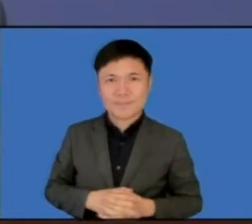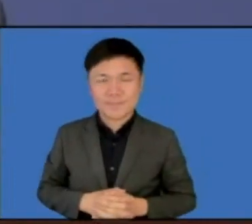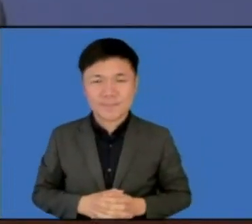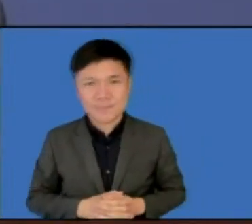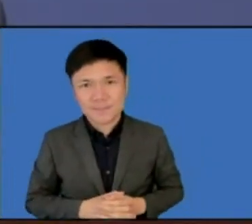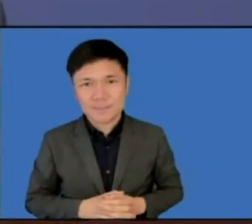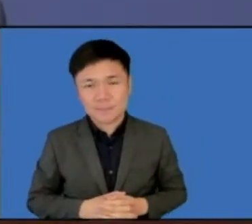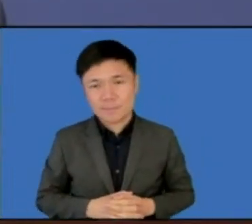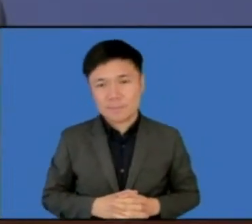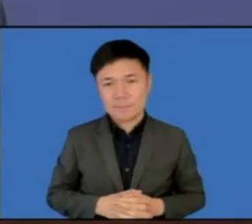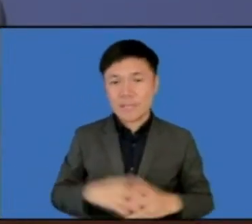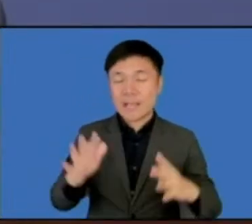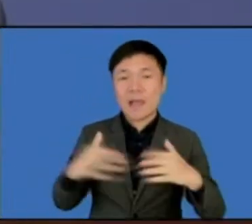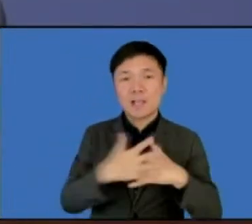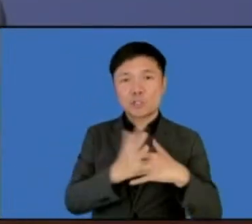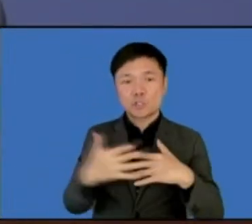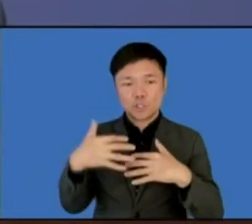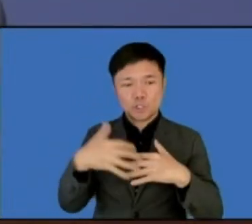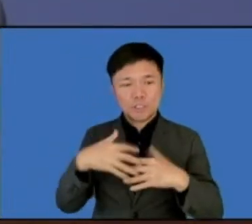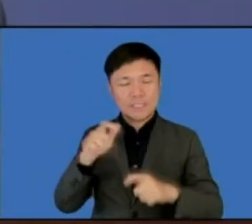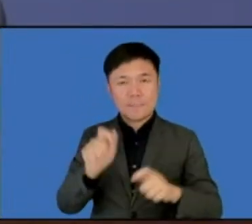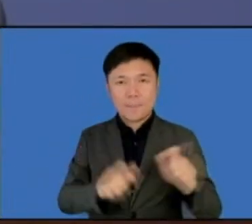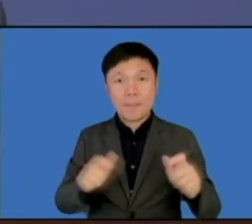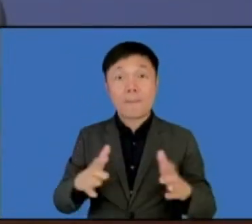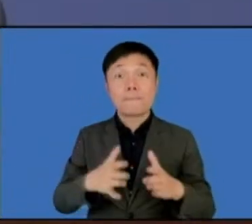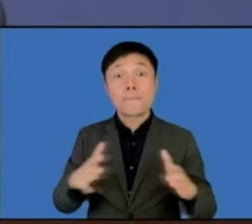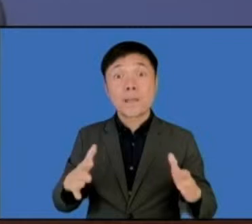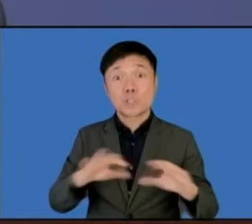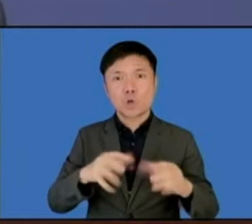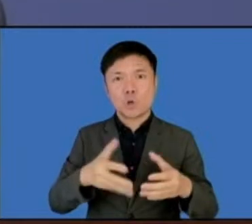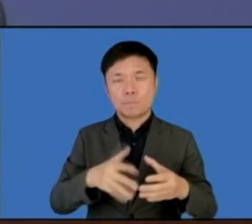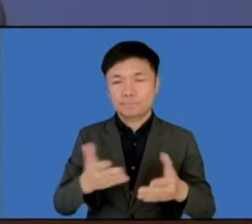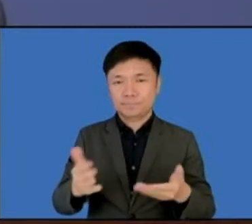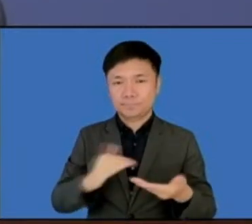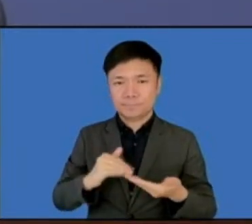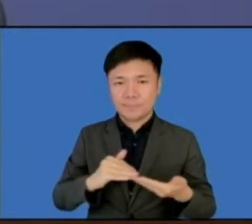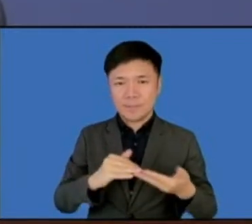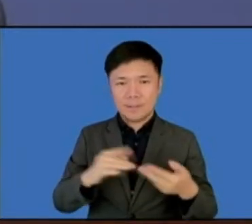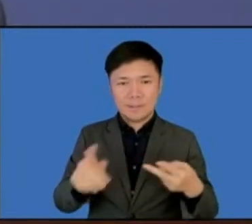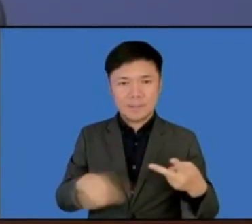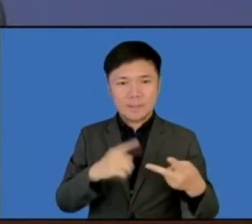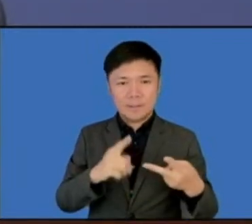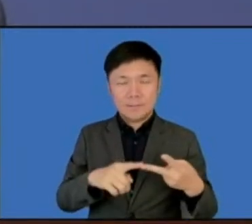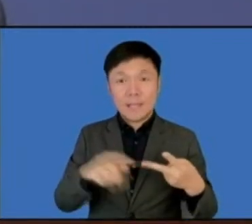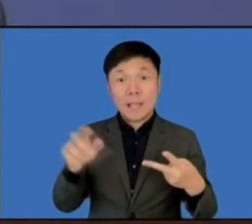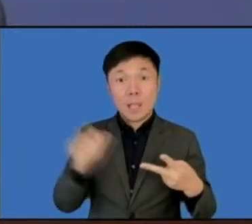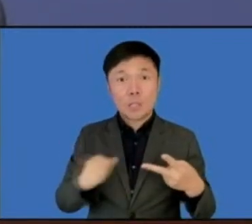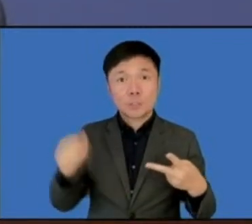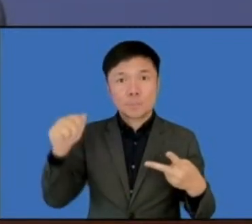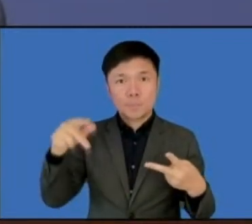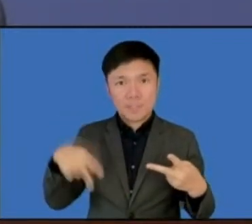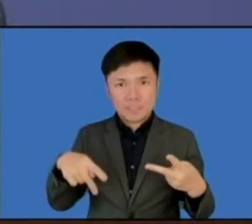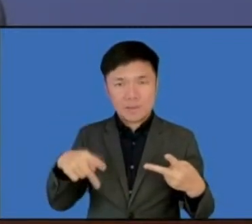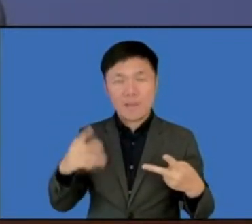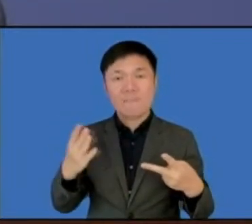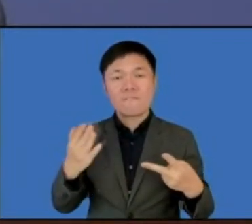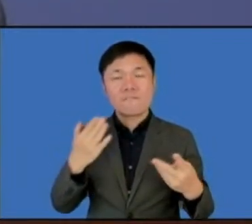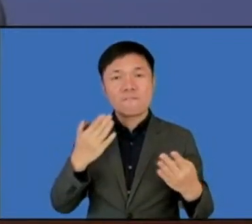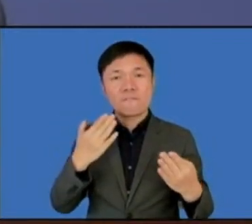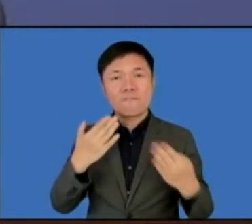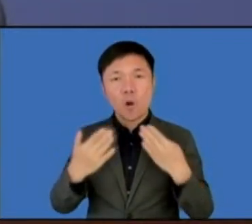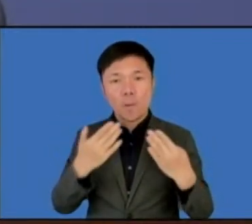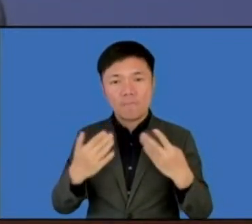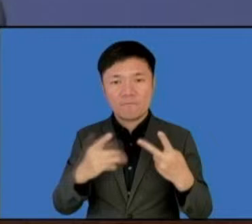the indigenous people major group to have a floor, and followed by Asia Pacific Forum on Women Law